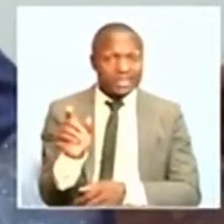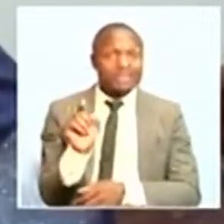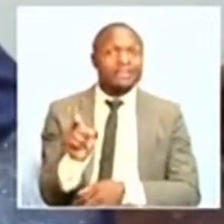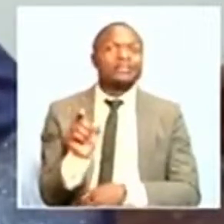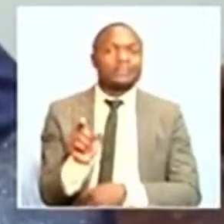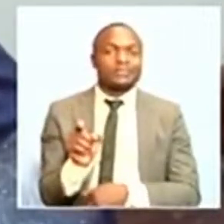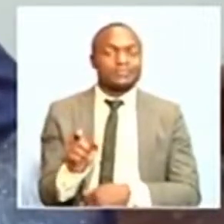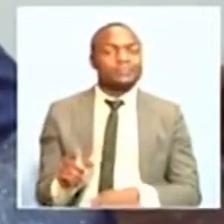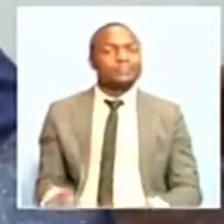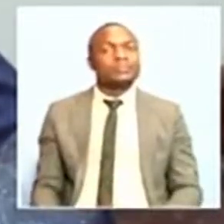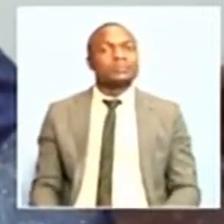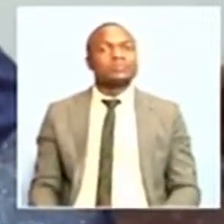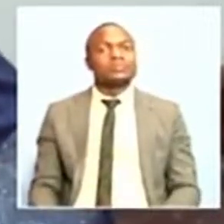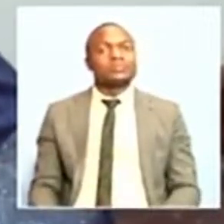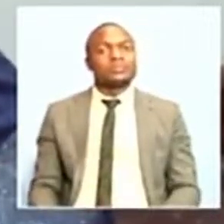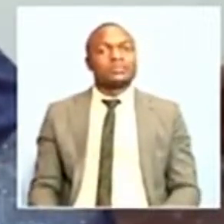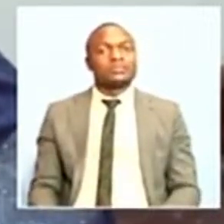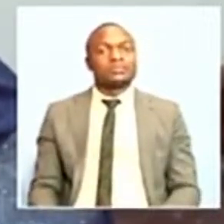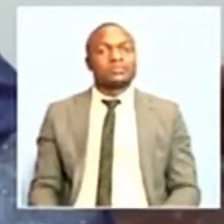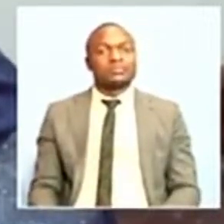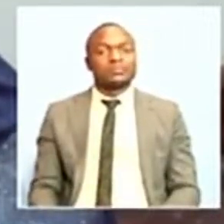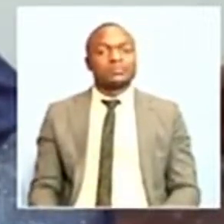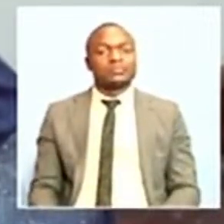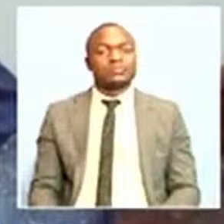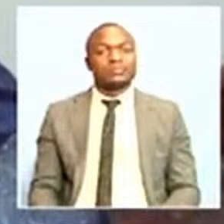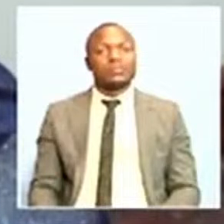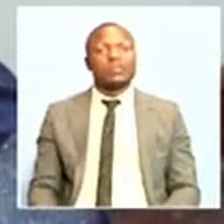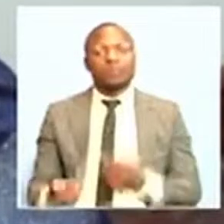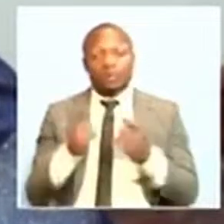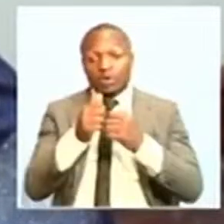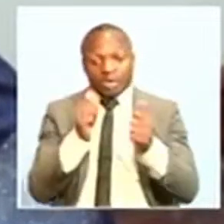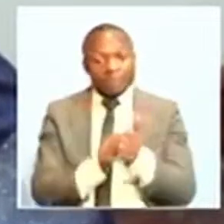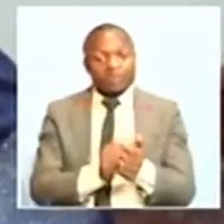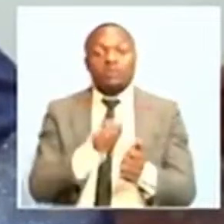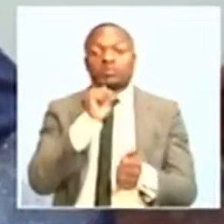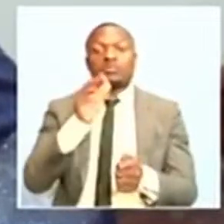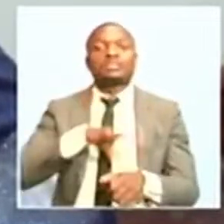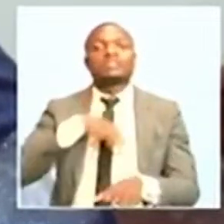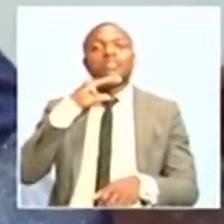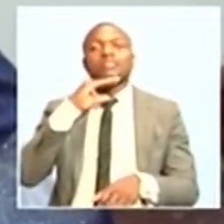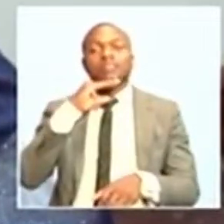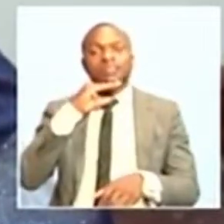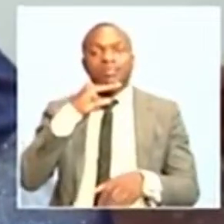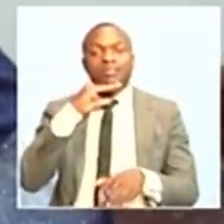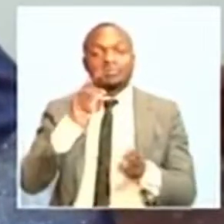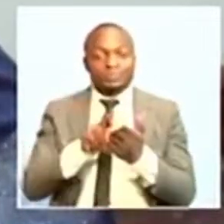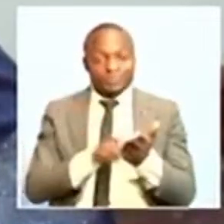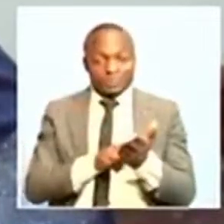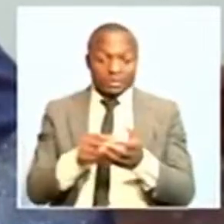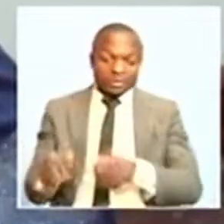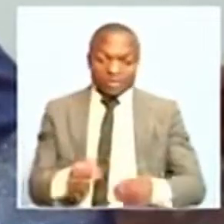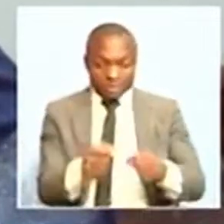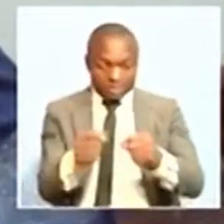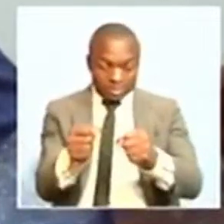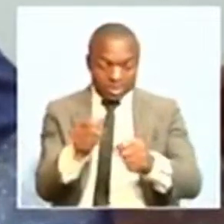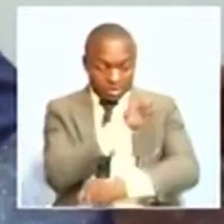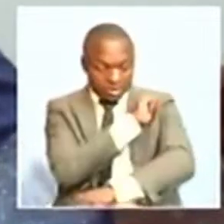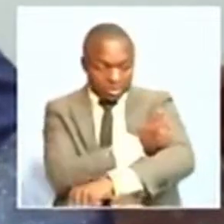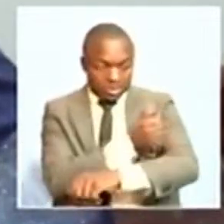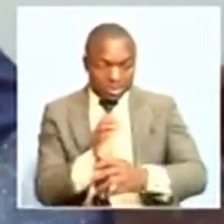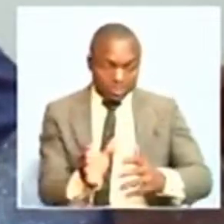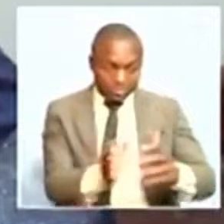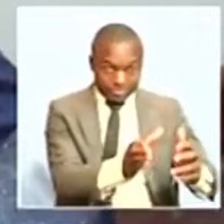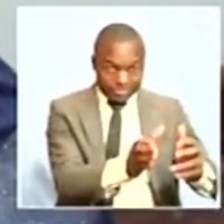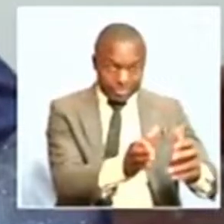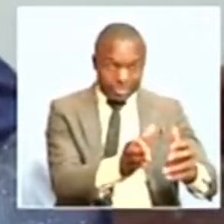bemoaned the adequacy of systems, particularly on the authority side. While they may need to also integrate